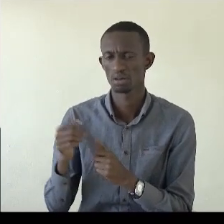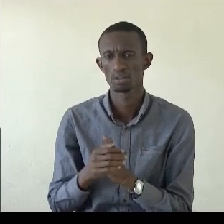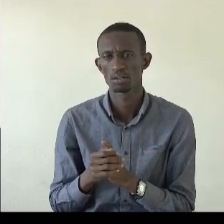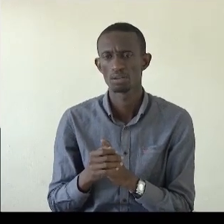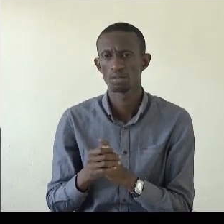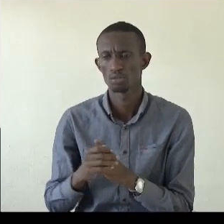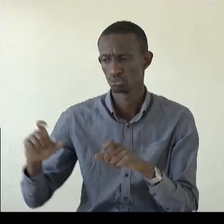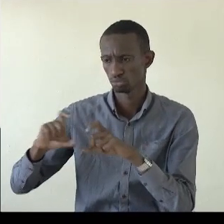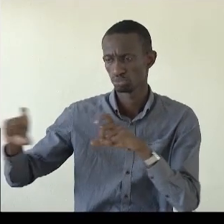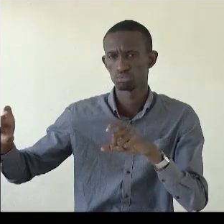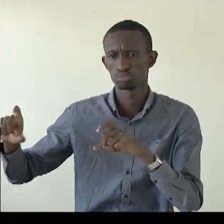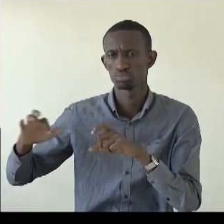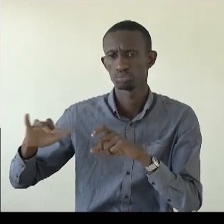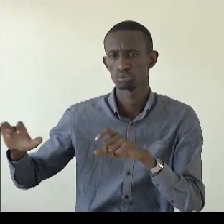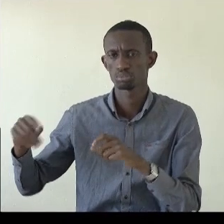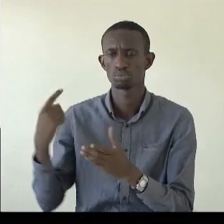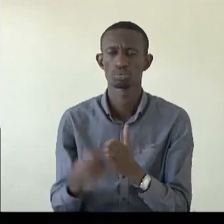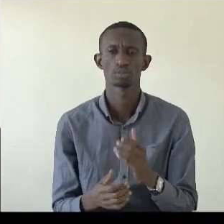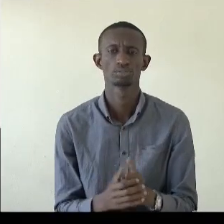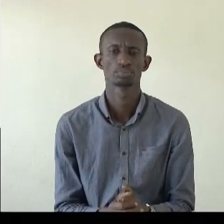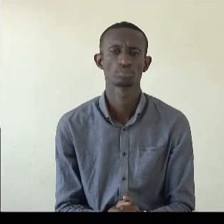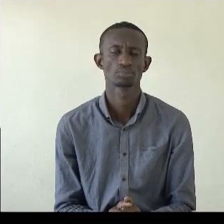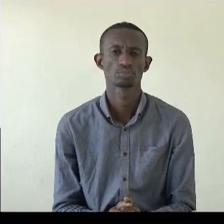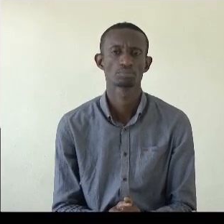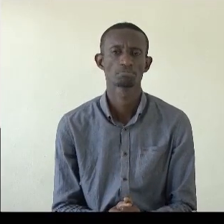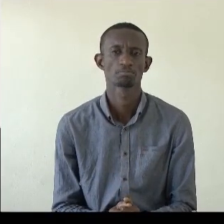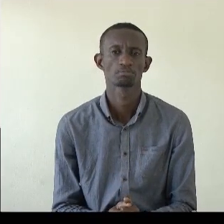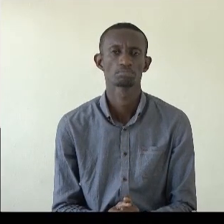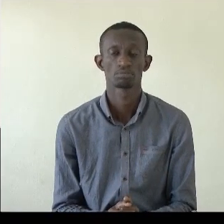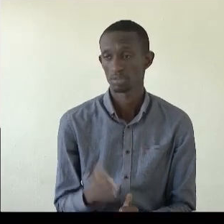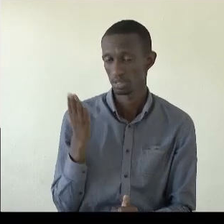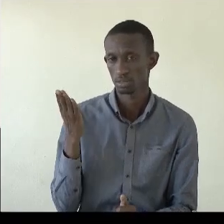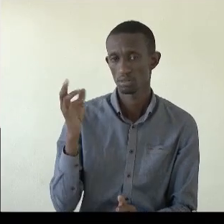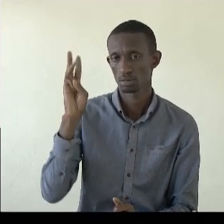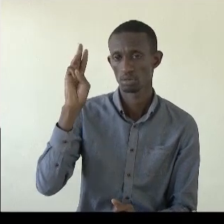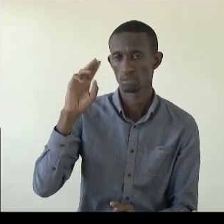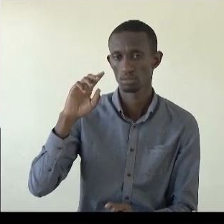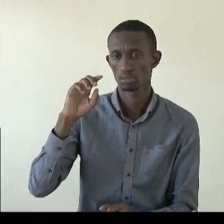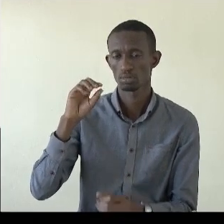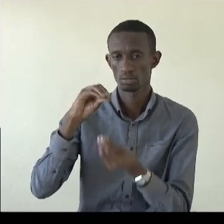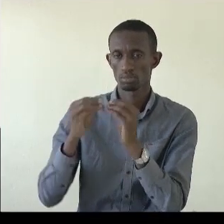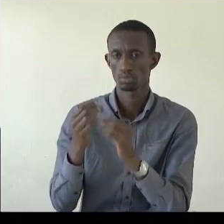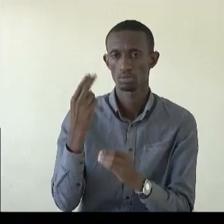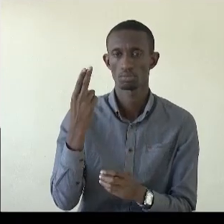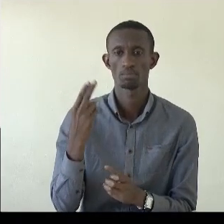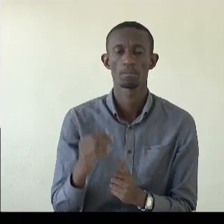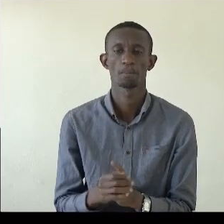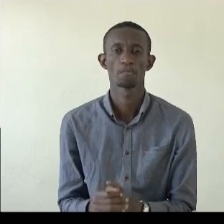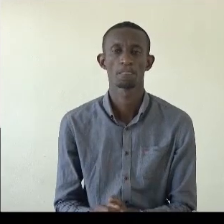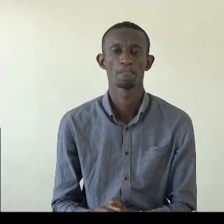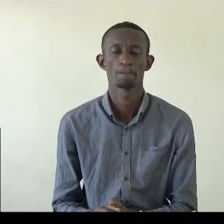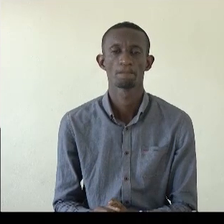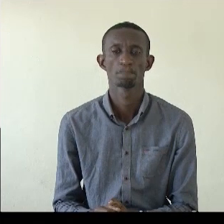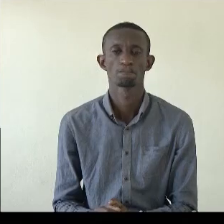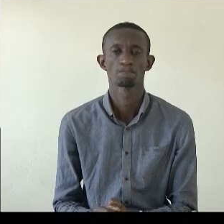here, either we have, that is Roman number 2, the formula, this